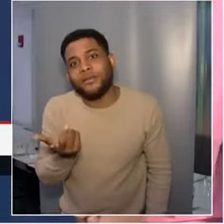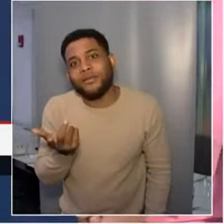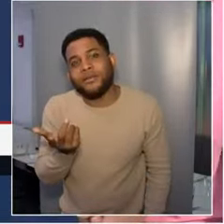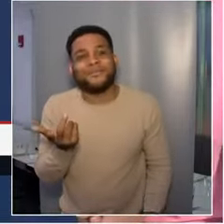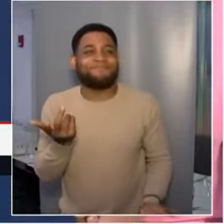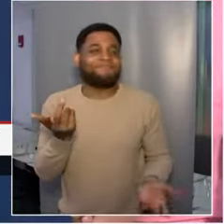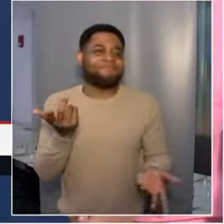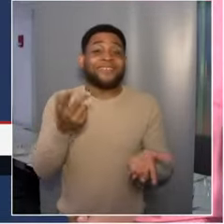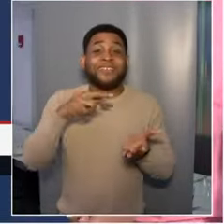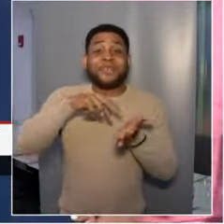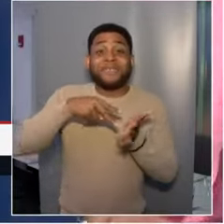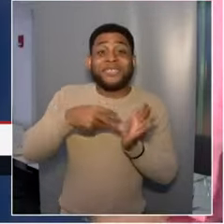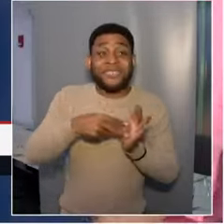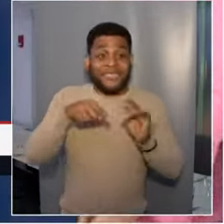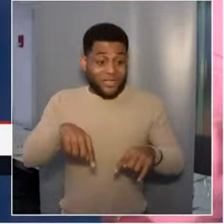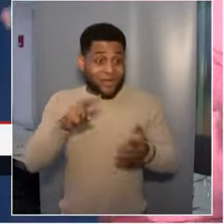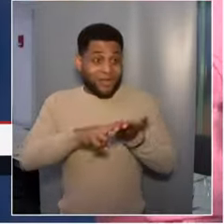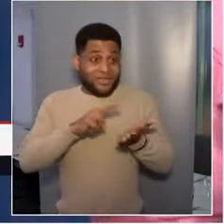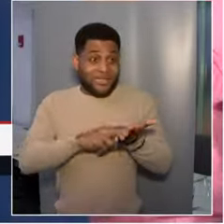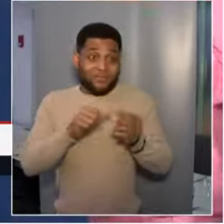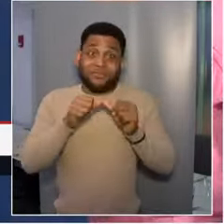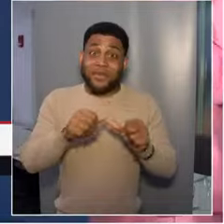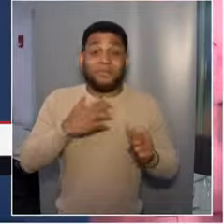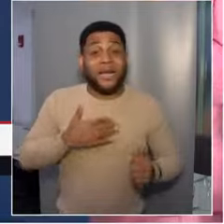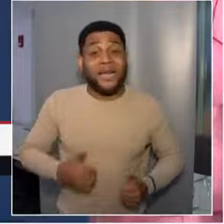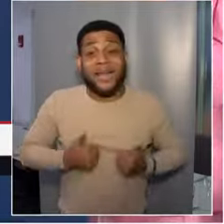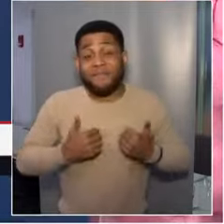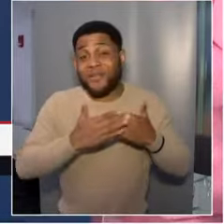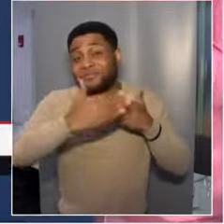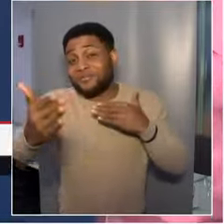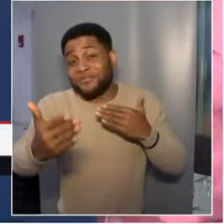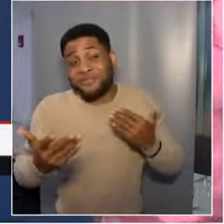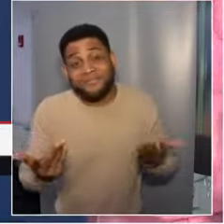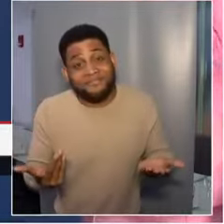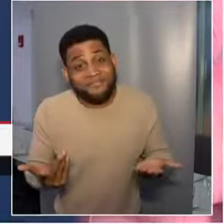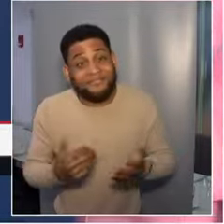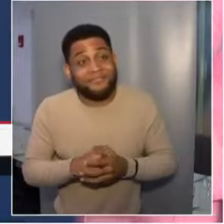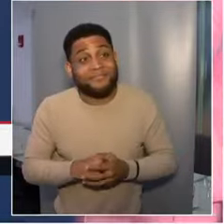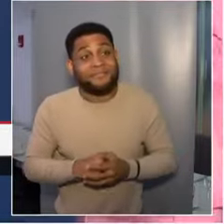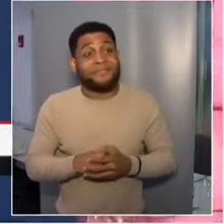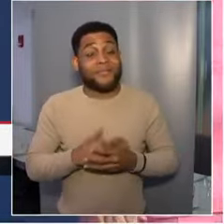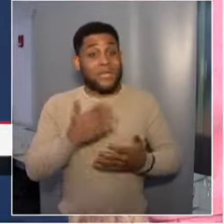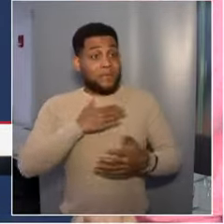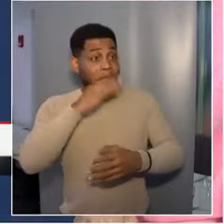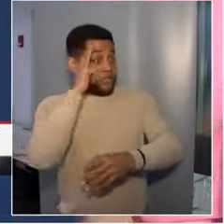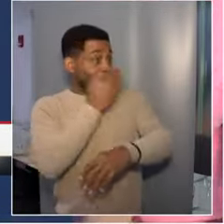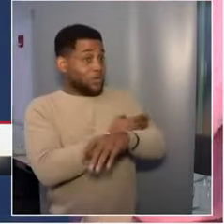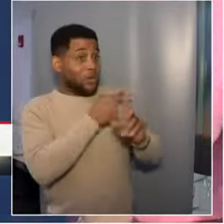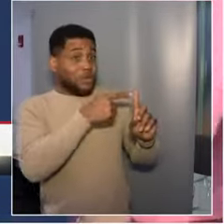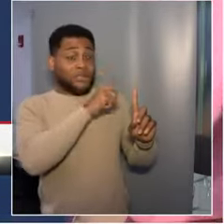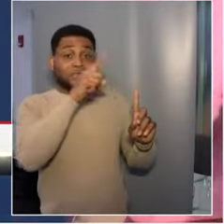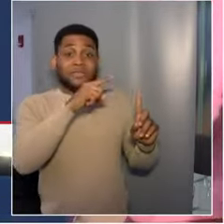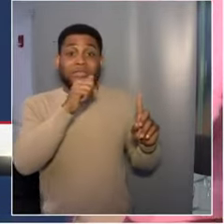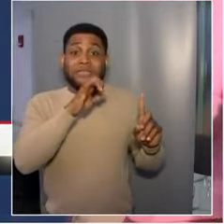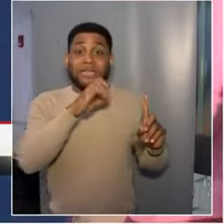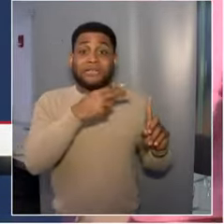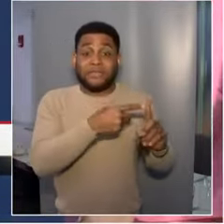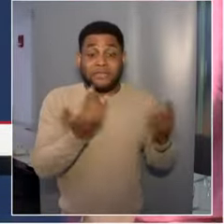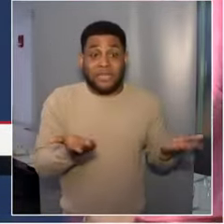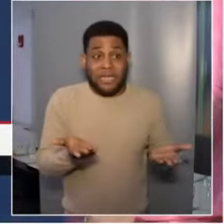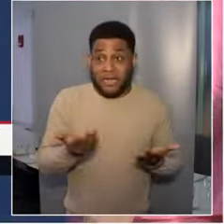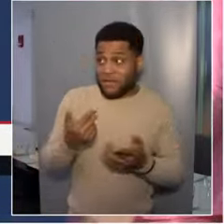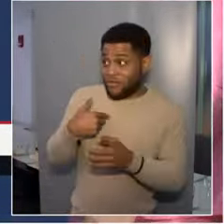is here, Zach is here, and I have the greatest partners, and they all have kids.